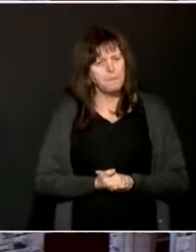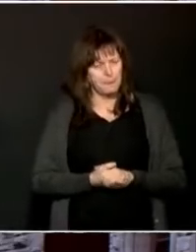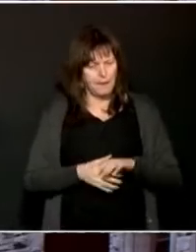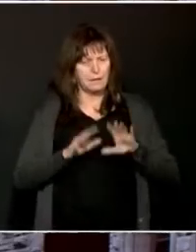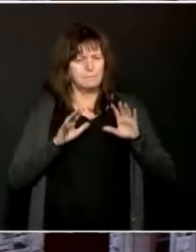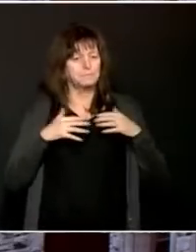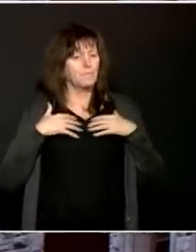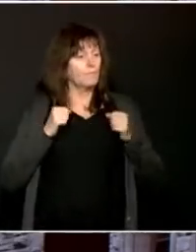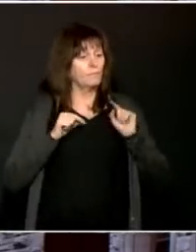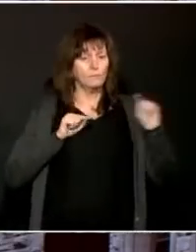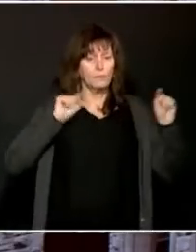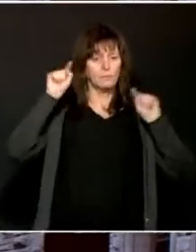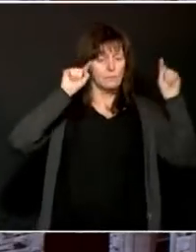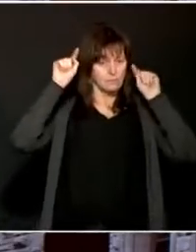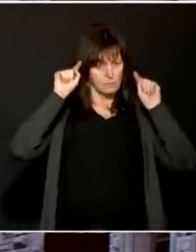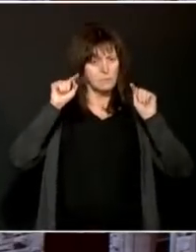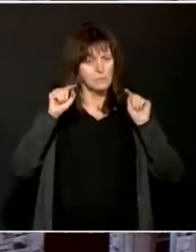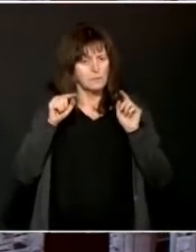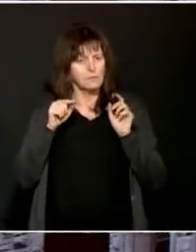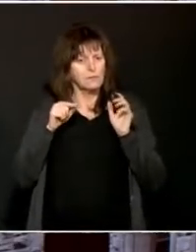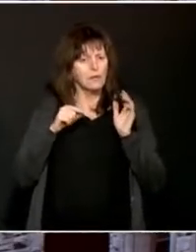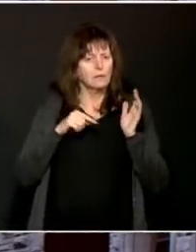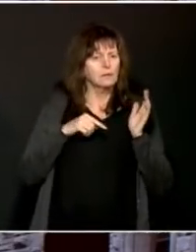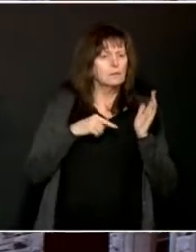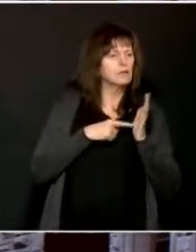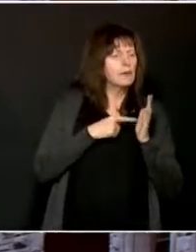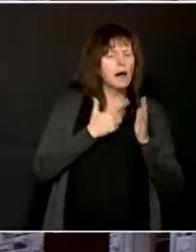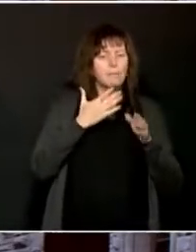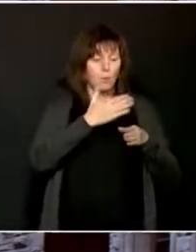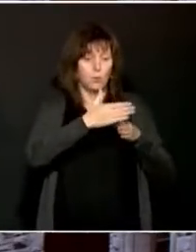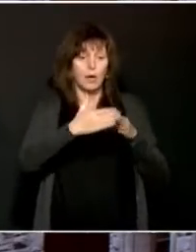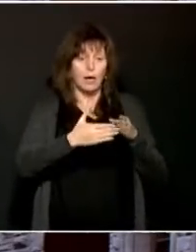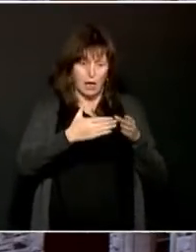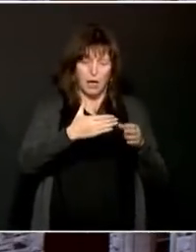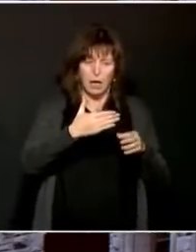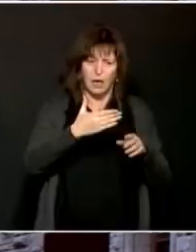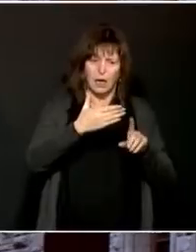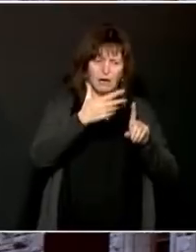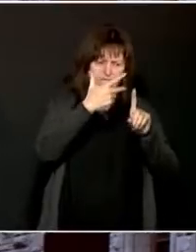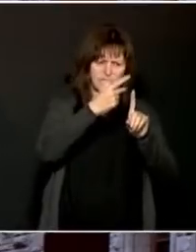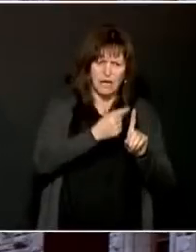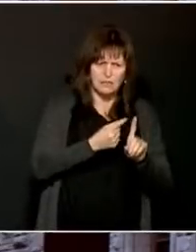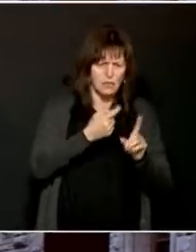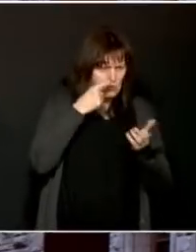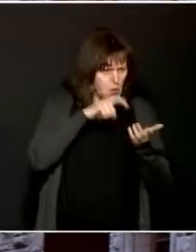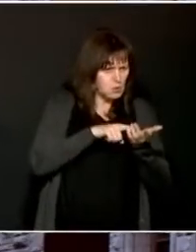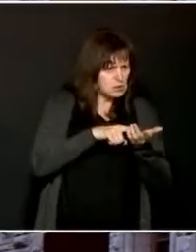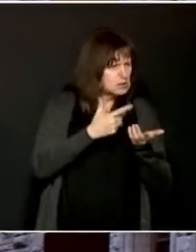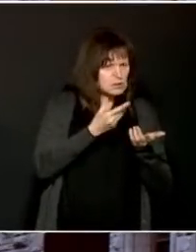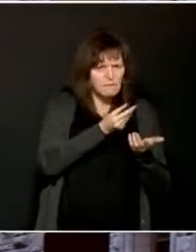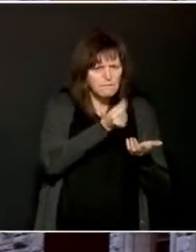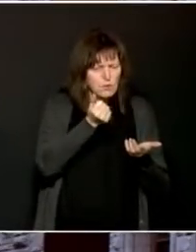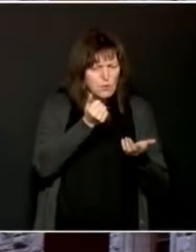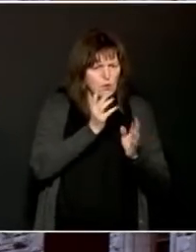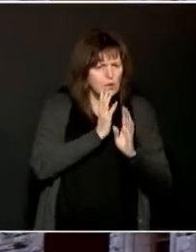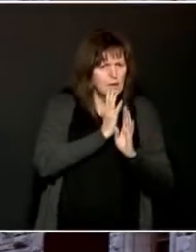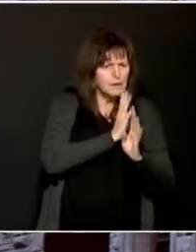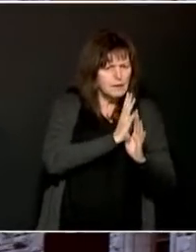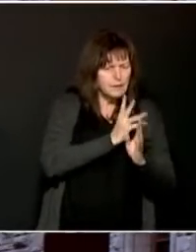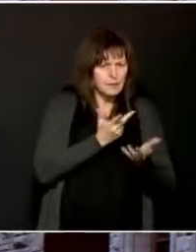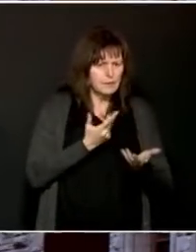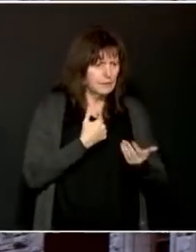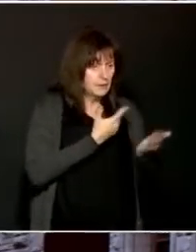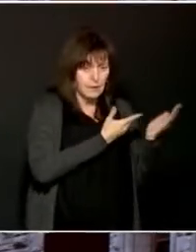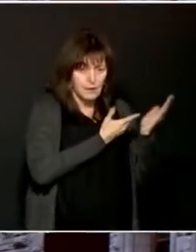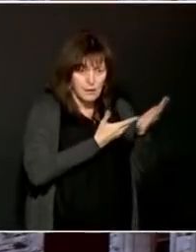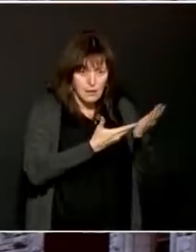sometimes is down a bit on the weekend. Where general flow is that they get their supply deliveries on Monday and Tuesday, and they want to make